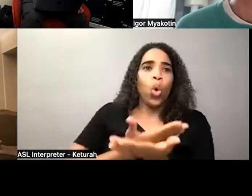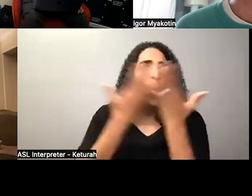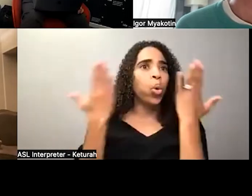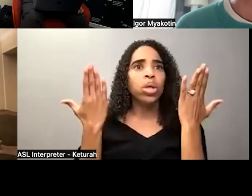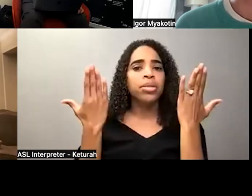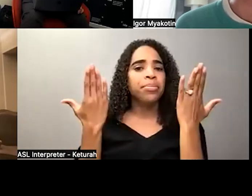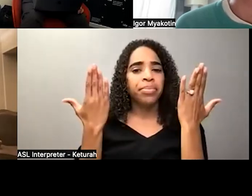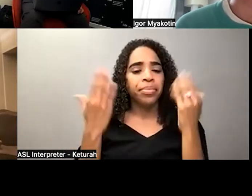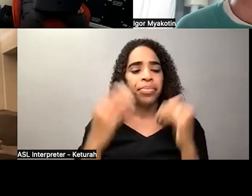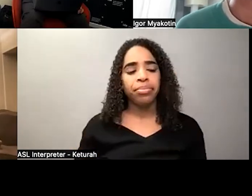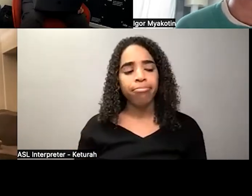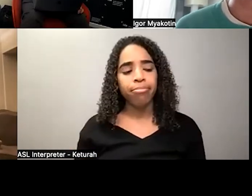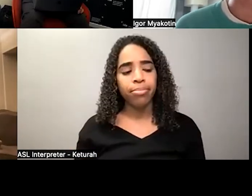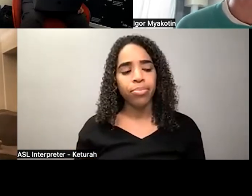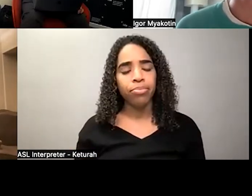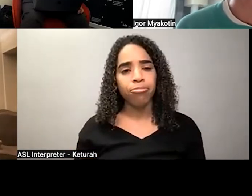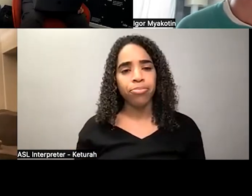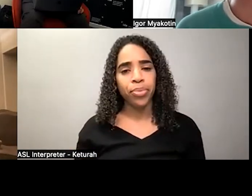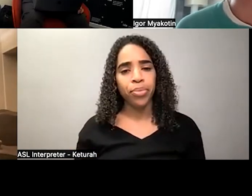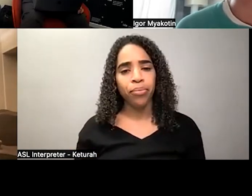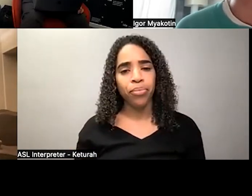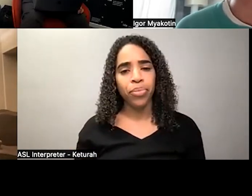you know, most of the